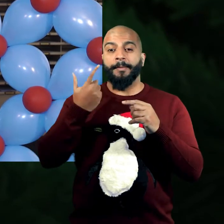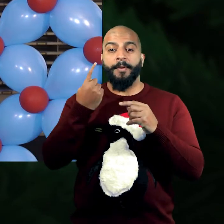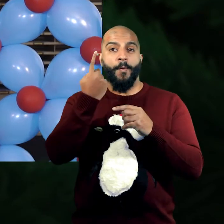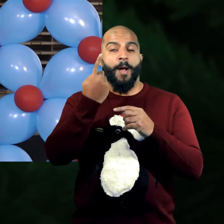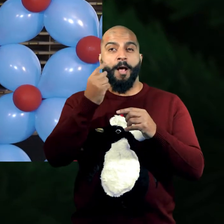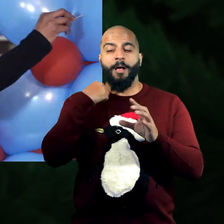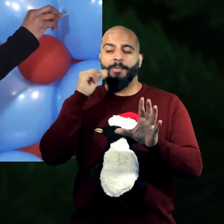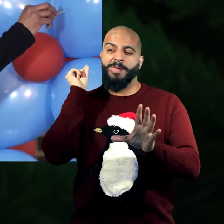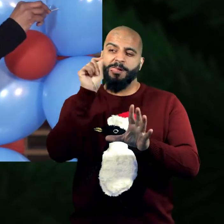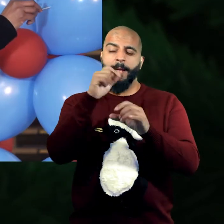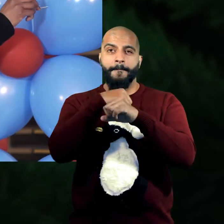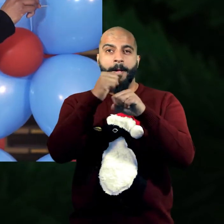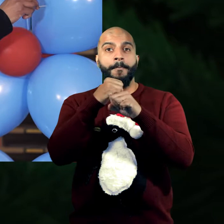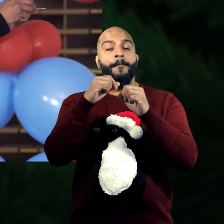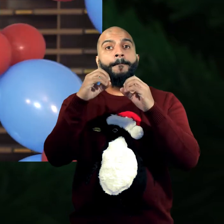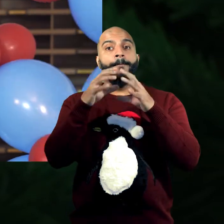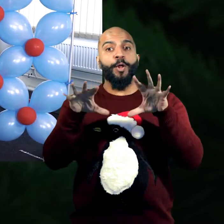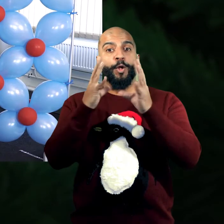pop one balloon,